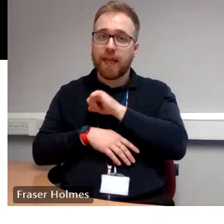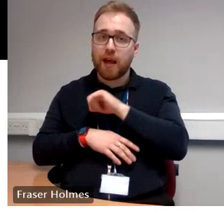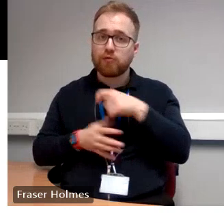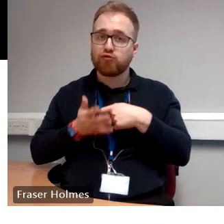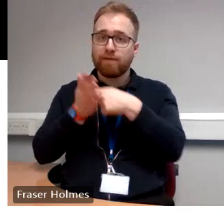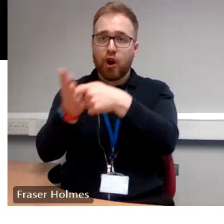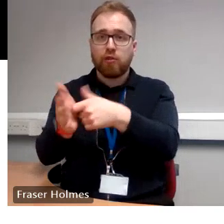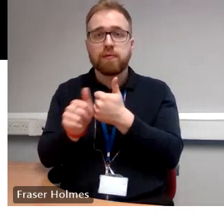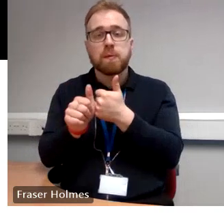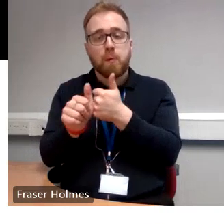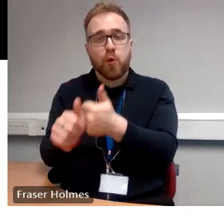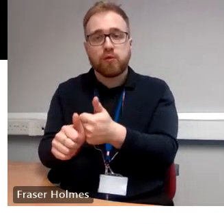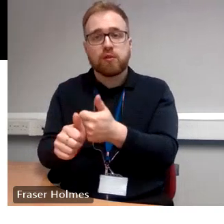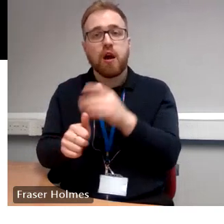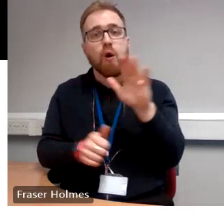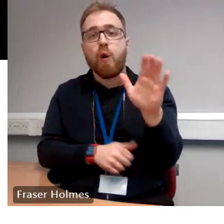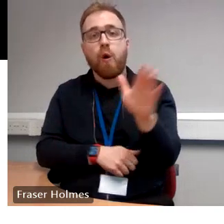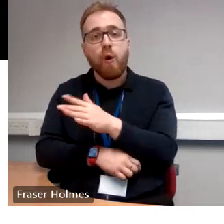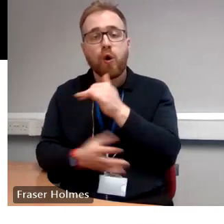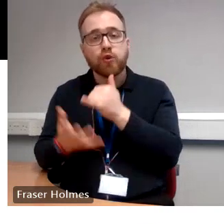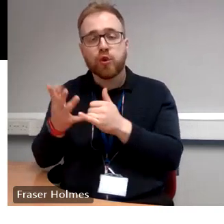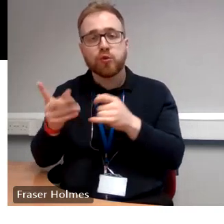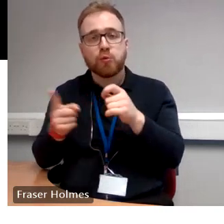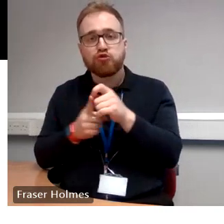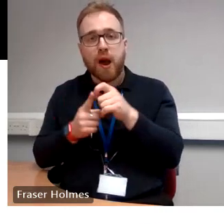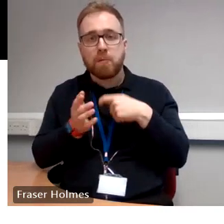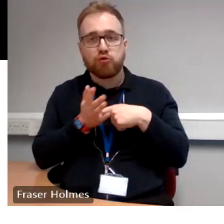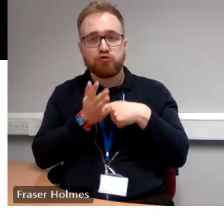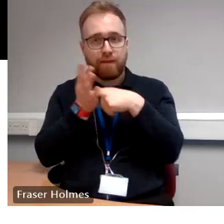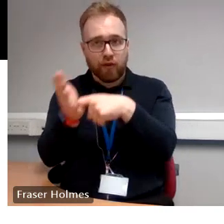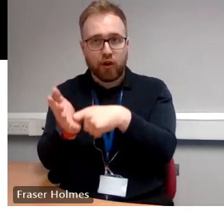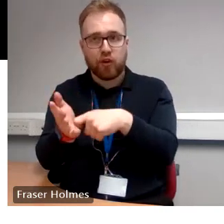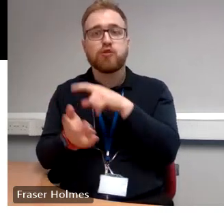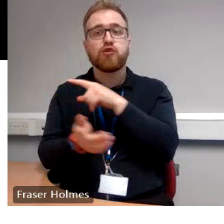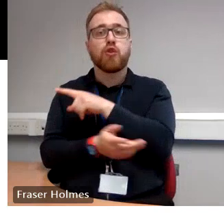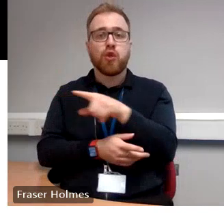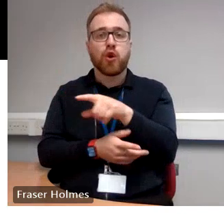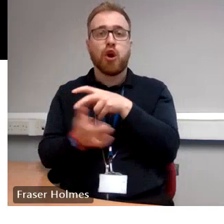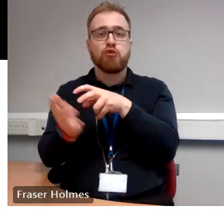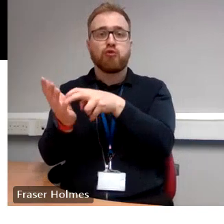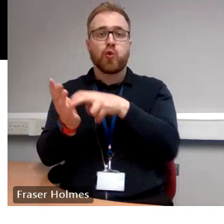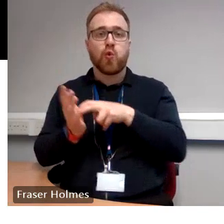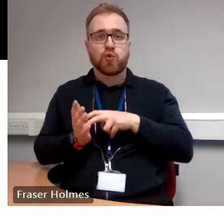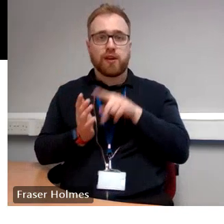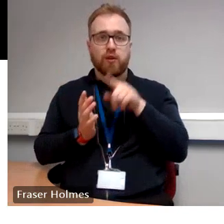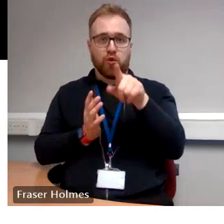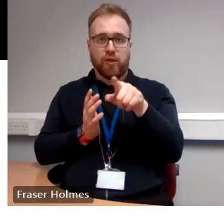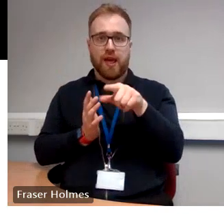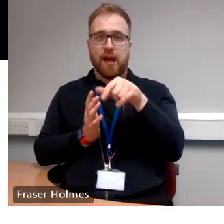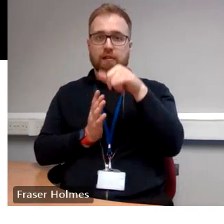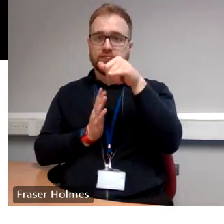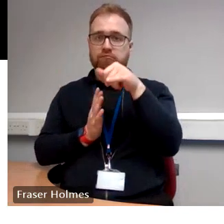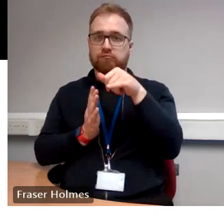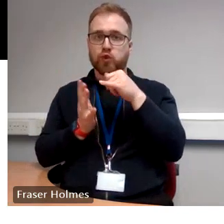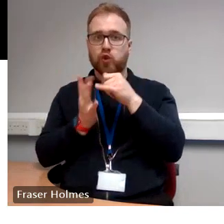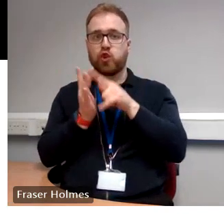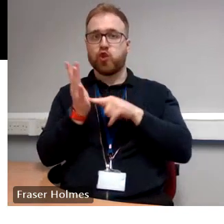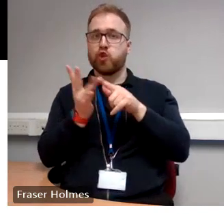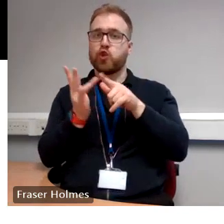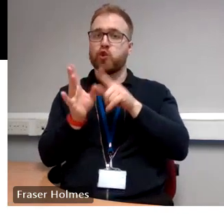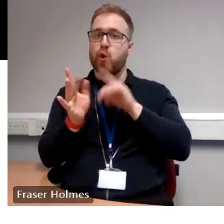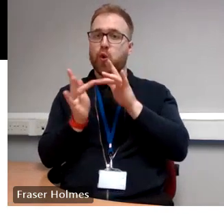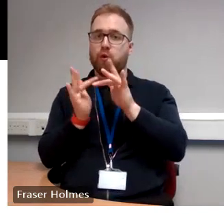supported, and that's not all of the social prescribing referrals that were received. It's just those that were recorded by this platform, which is just over half